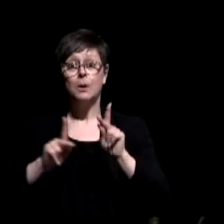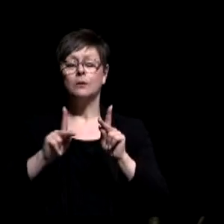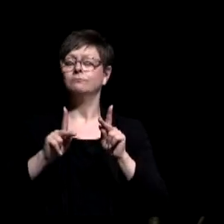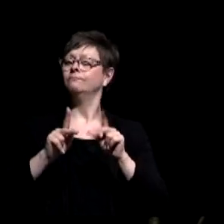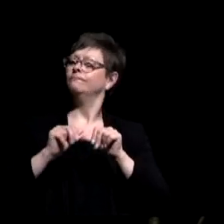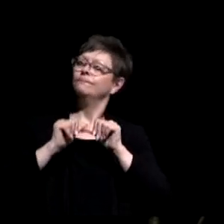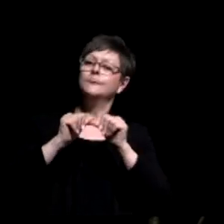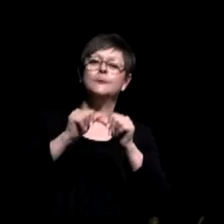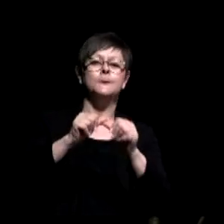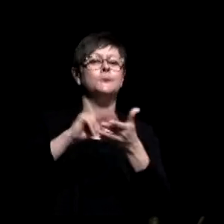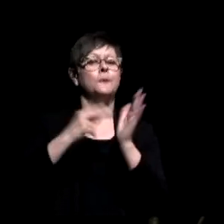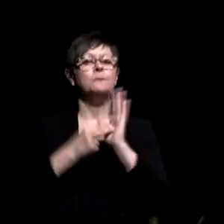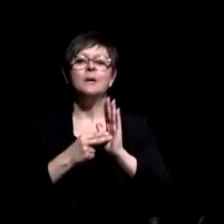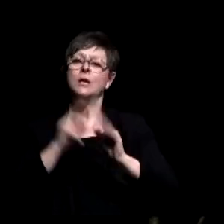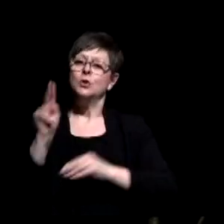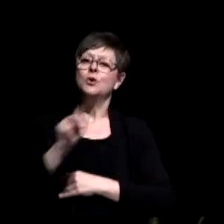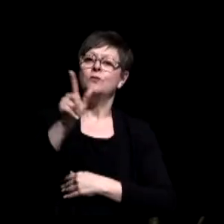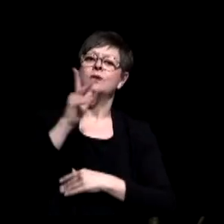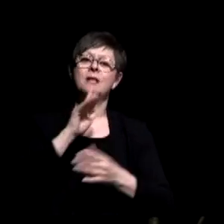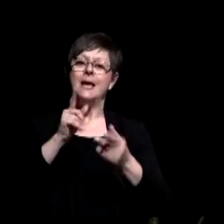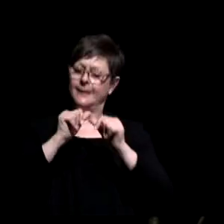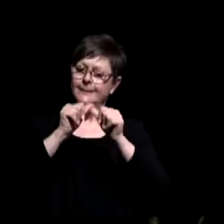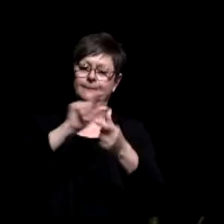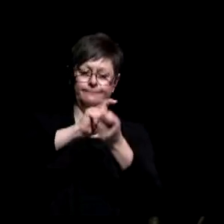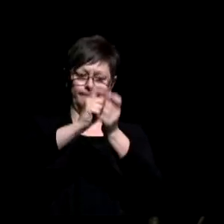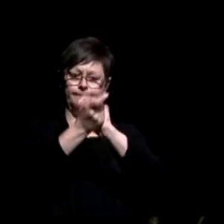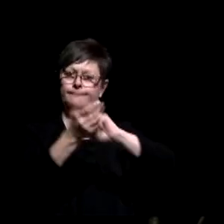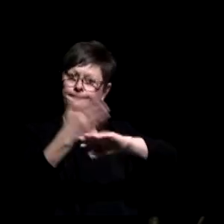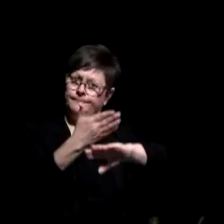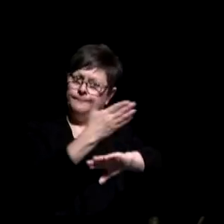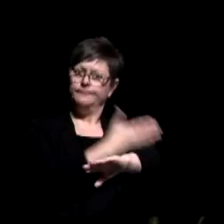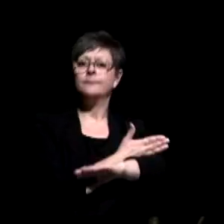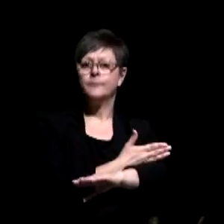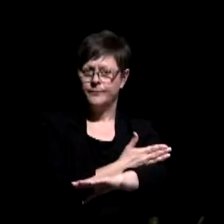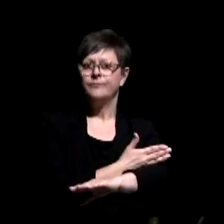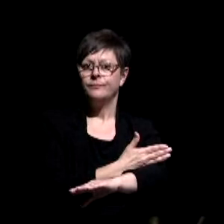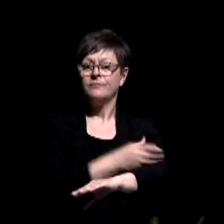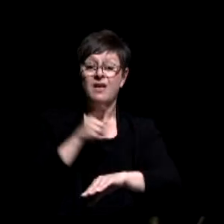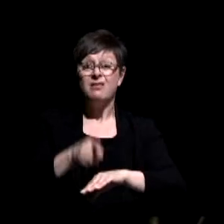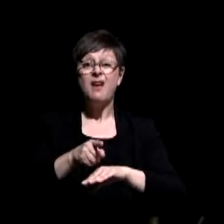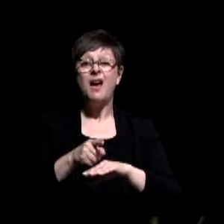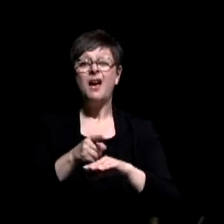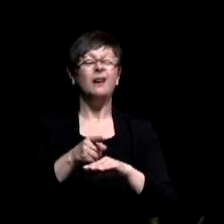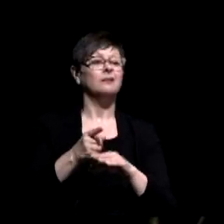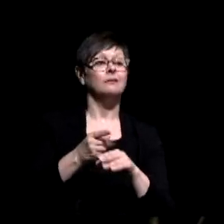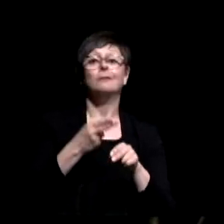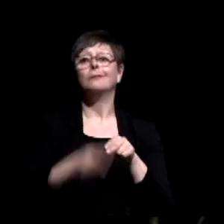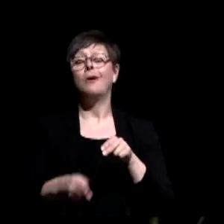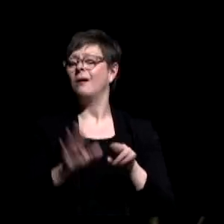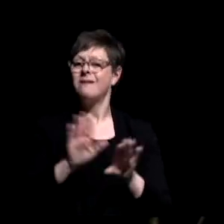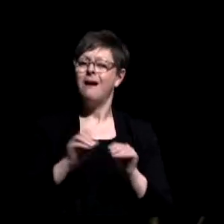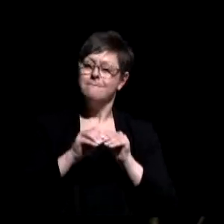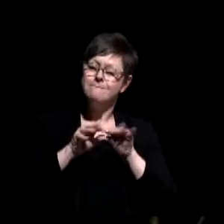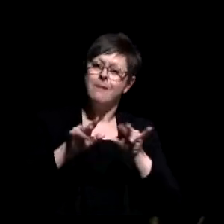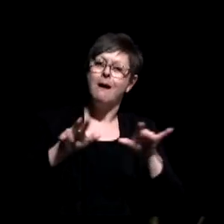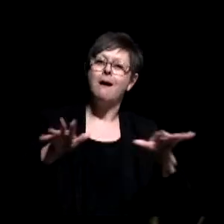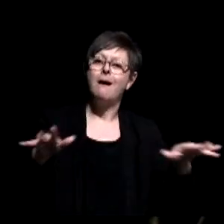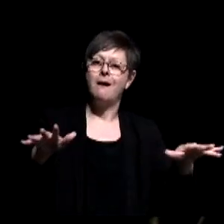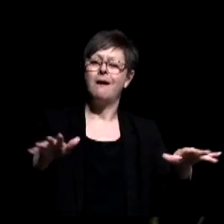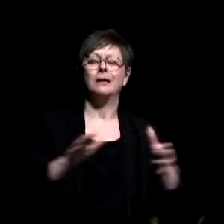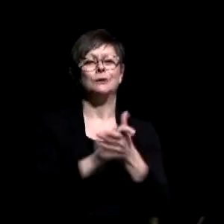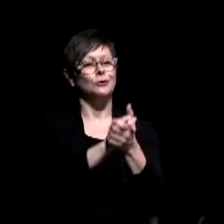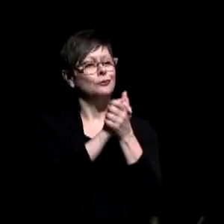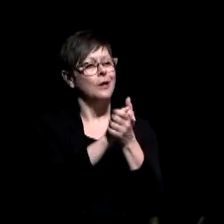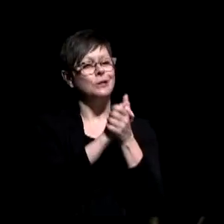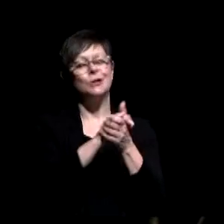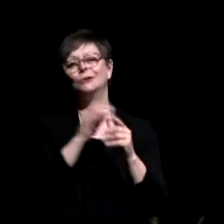province forward in a time of transformation, and your impact is far-reaching. It's my great privilege to work alongside you each and